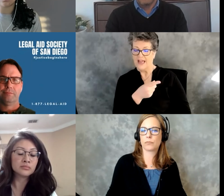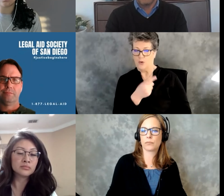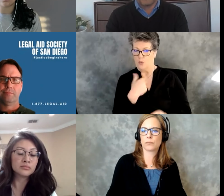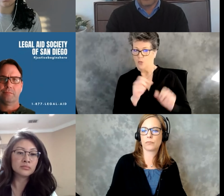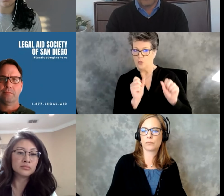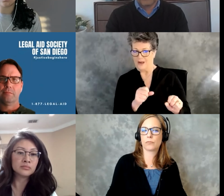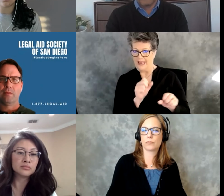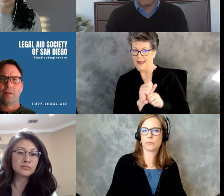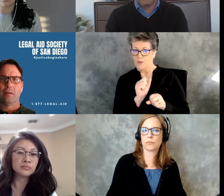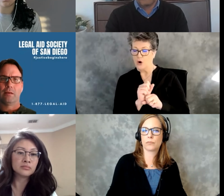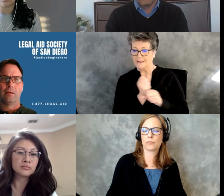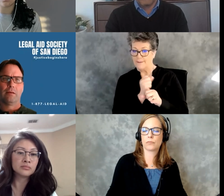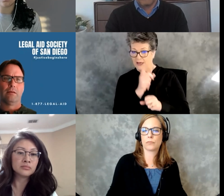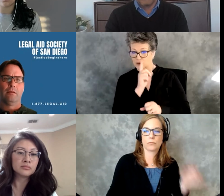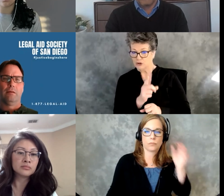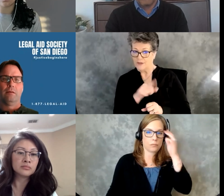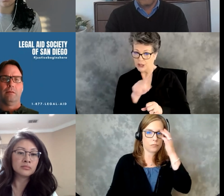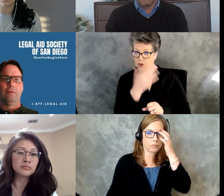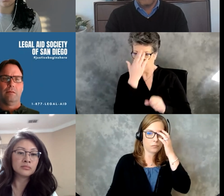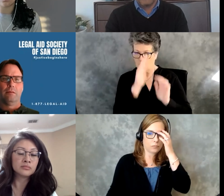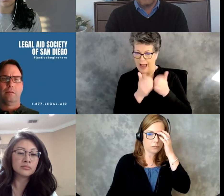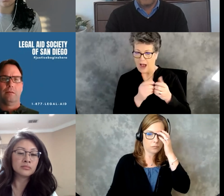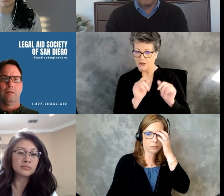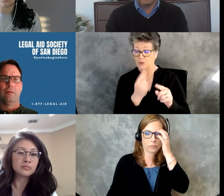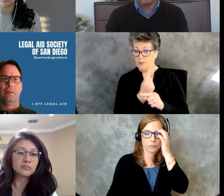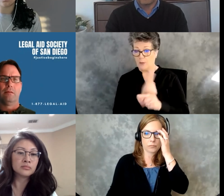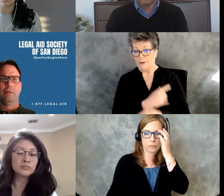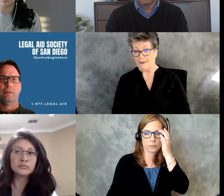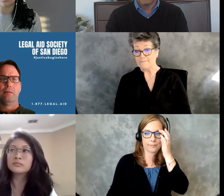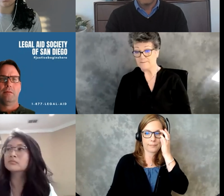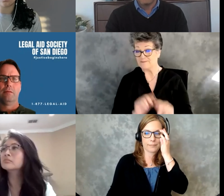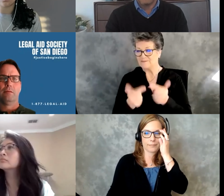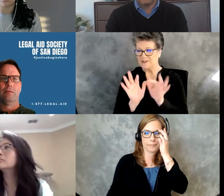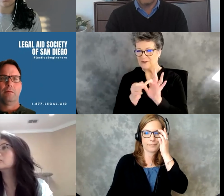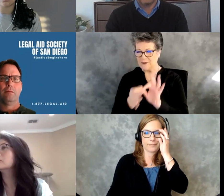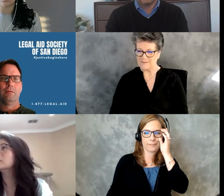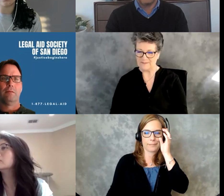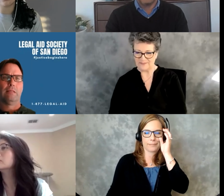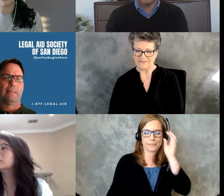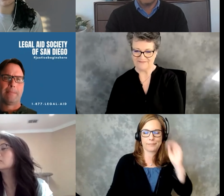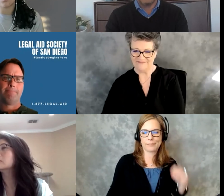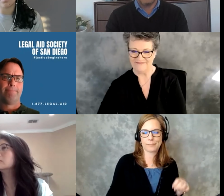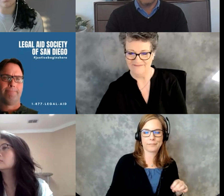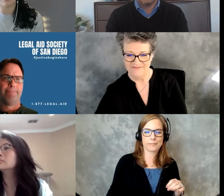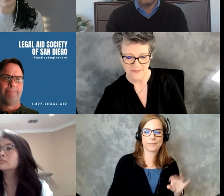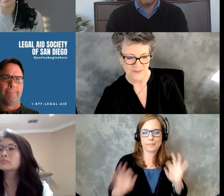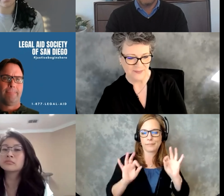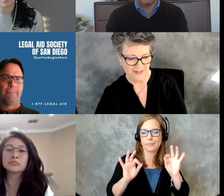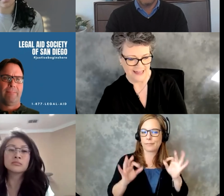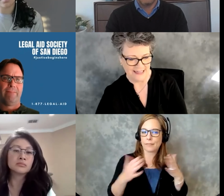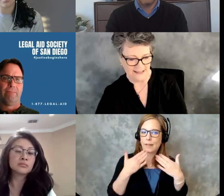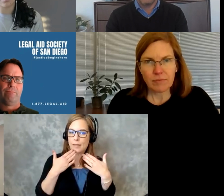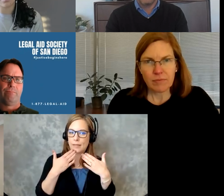will work to make sure that you know how to do that appropriately. Great, thank you so much.